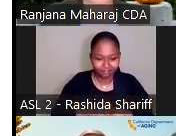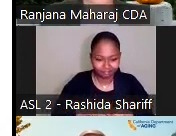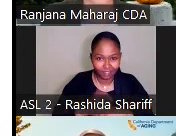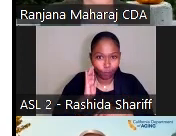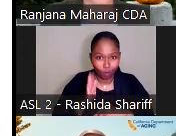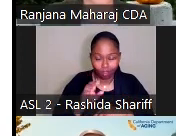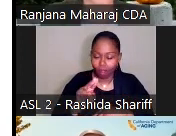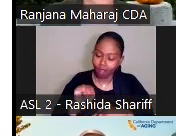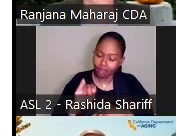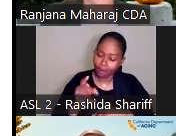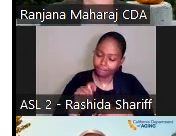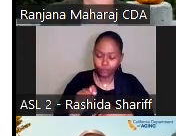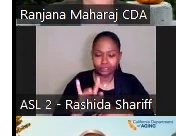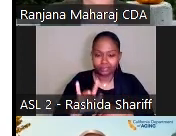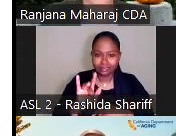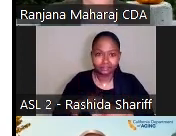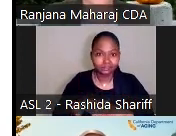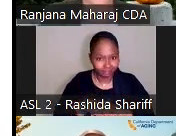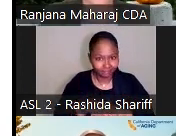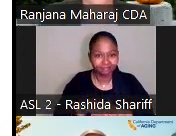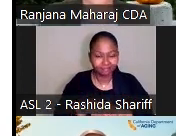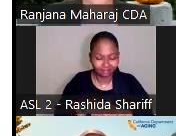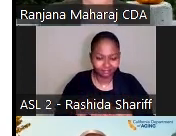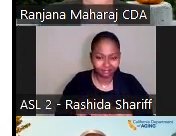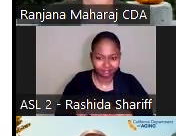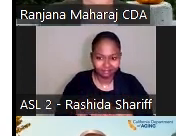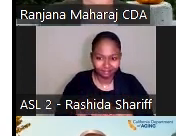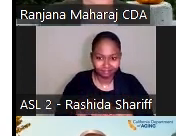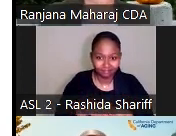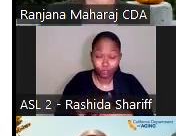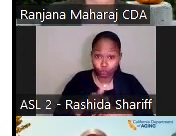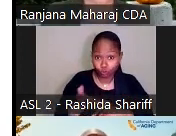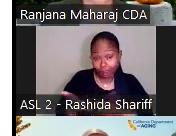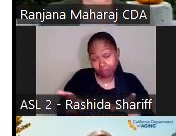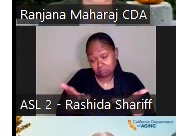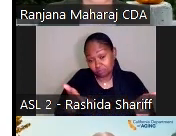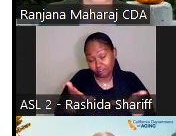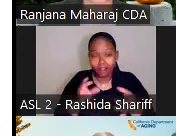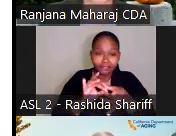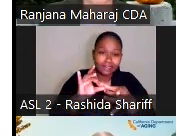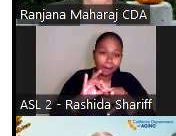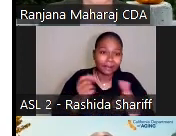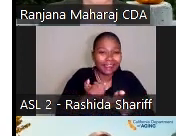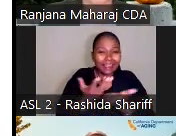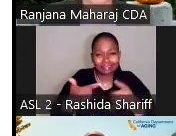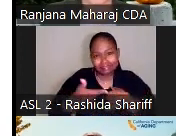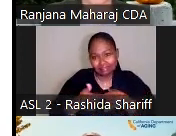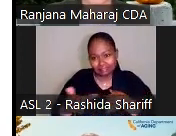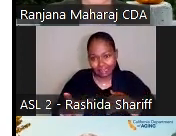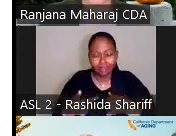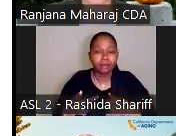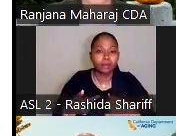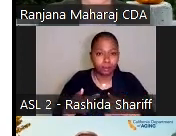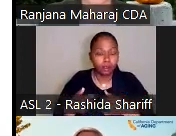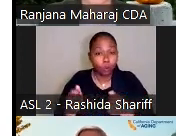you. And of course, you can provide us comment at any time to the Engage email